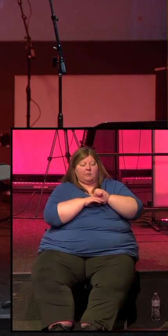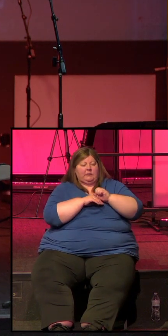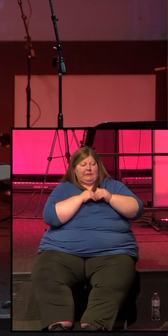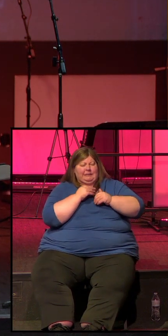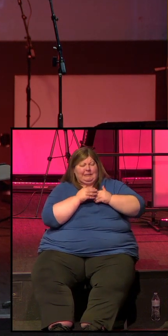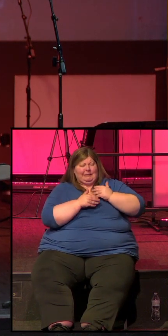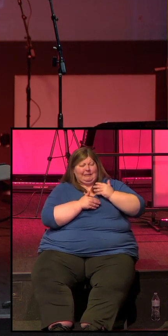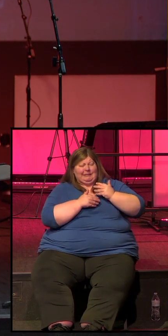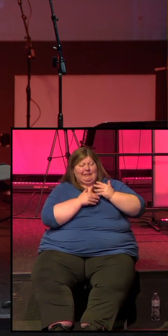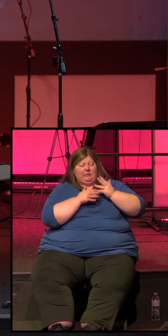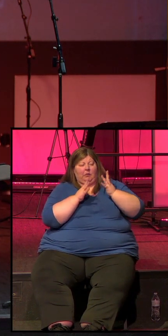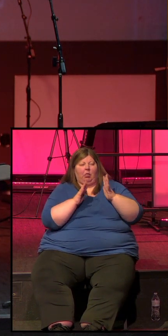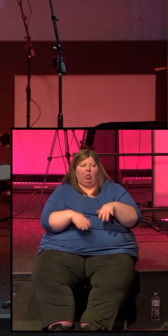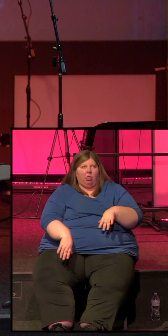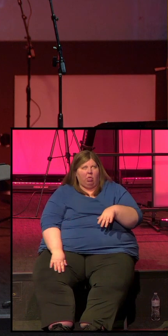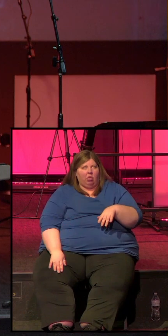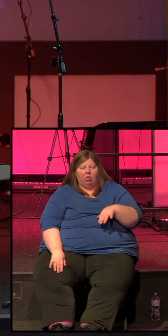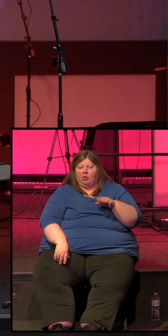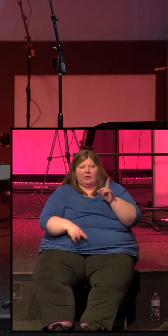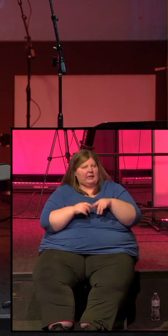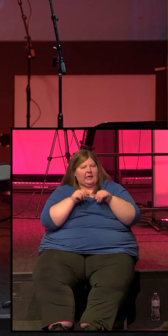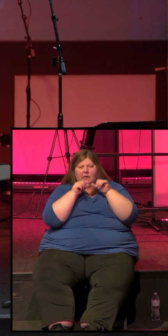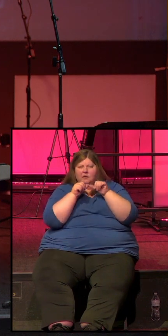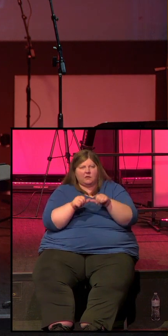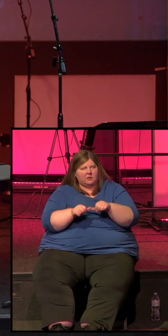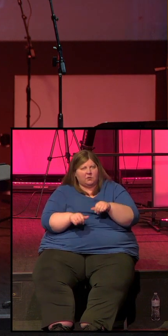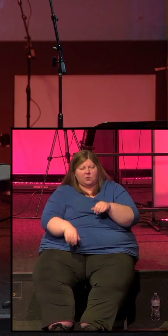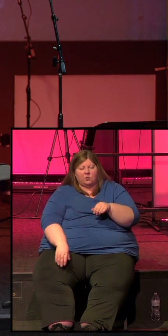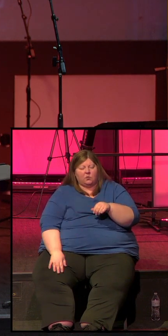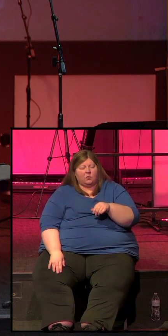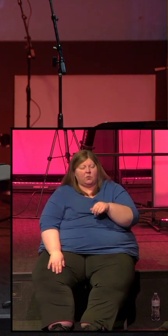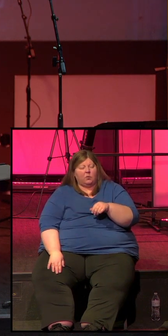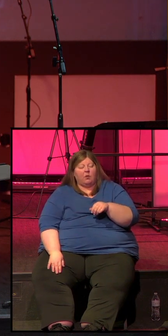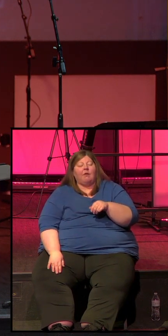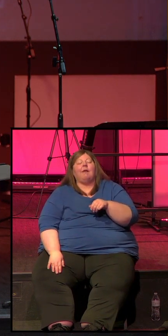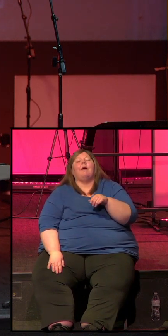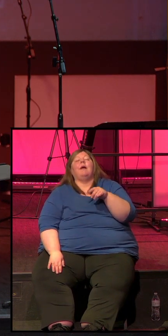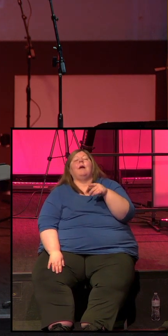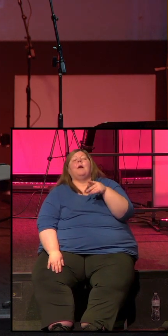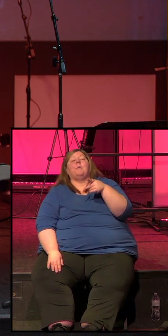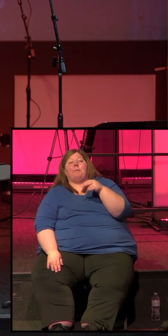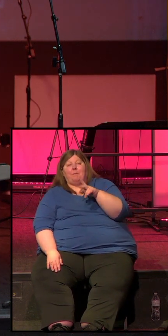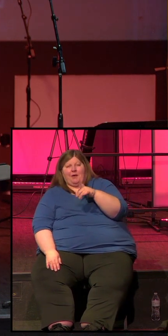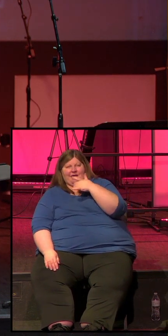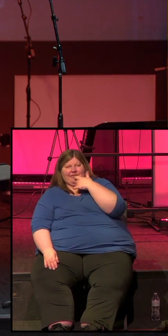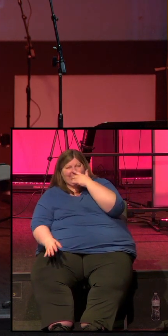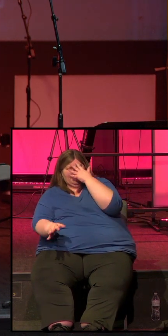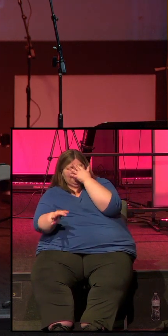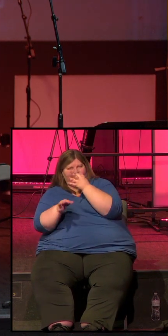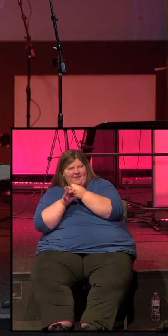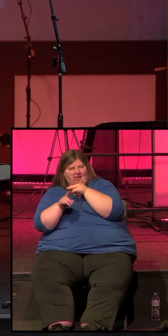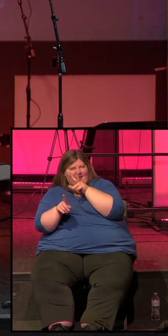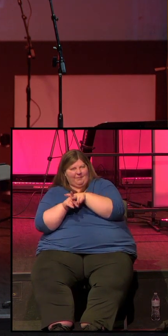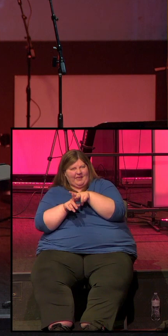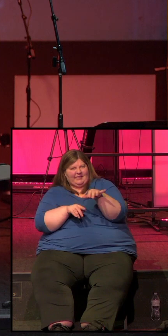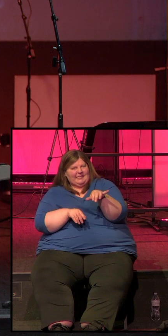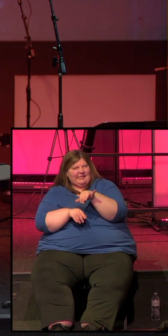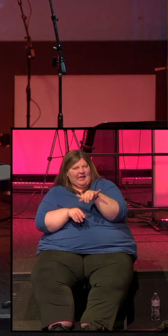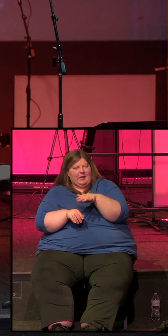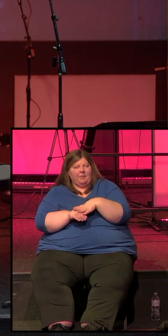much smaller. And what Paul is saying is that applies to faith. If you're going to try to earn your